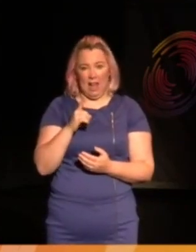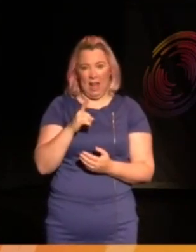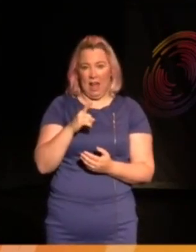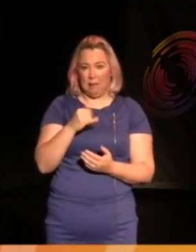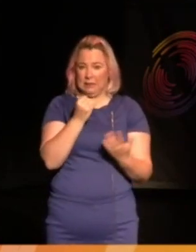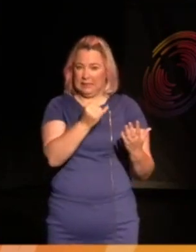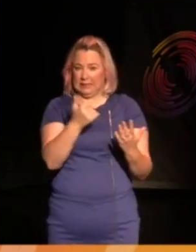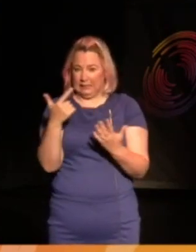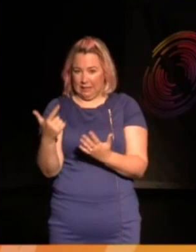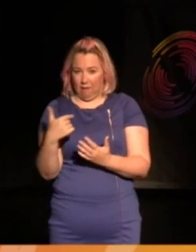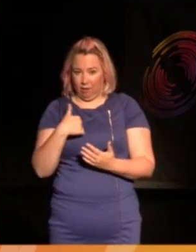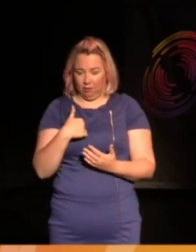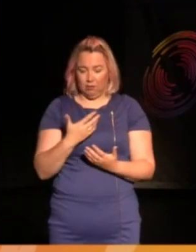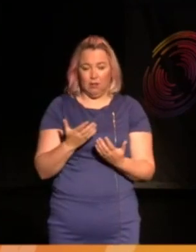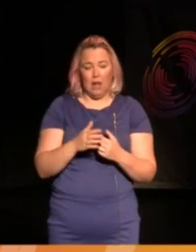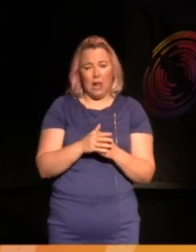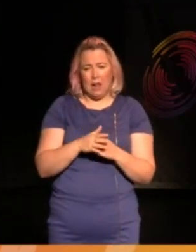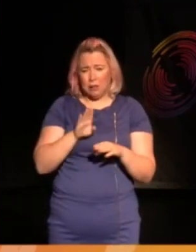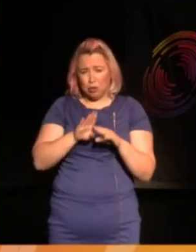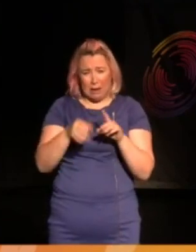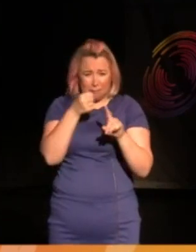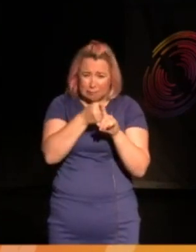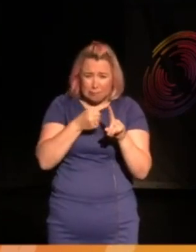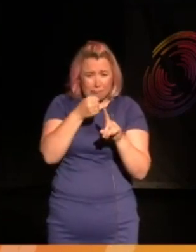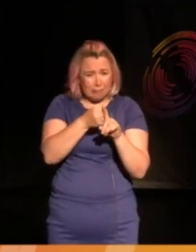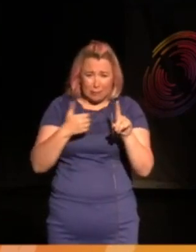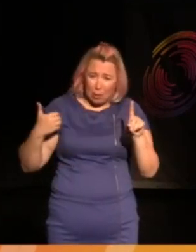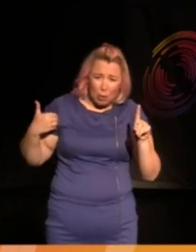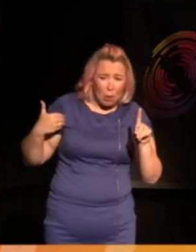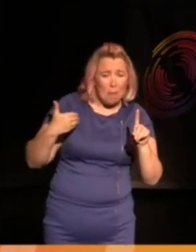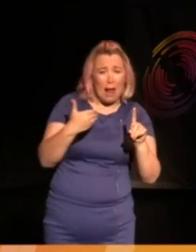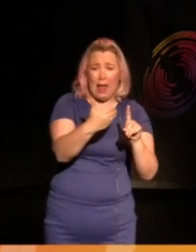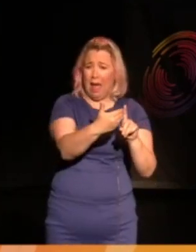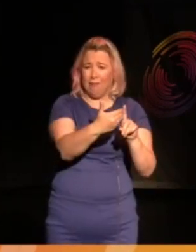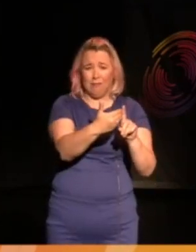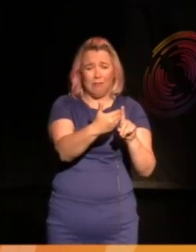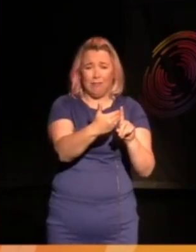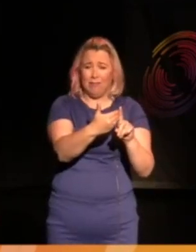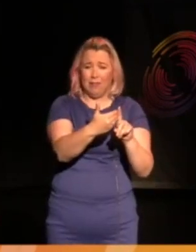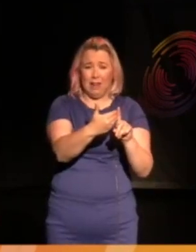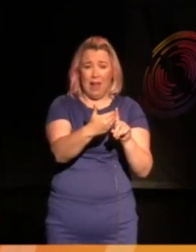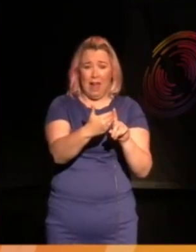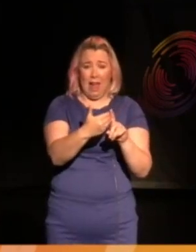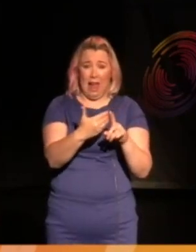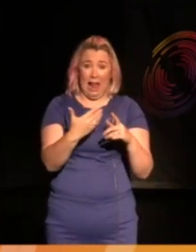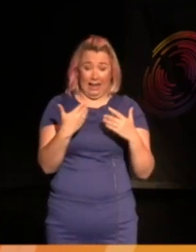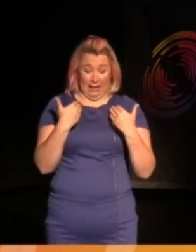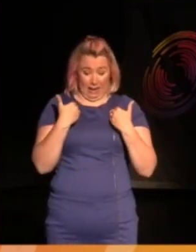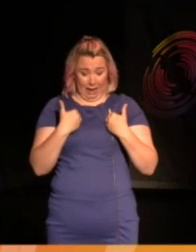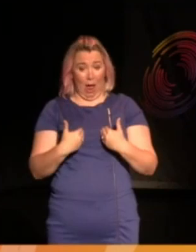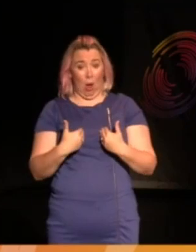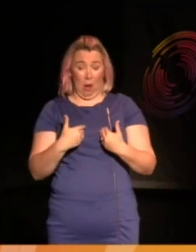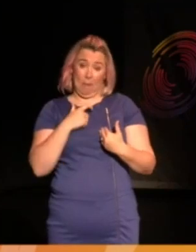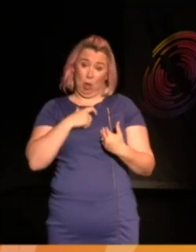trying to be a change maker all my life, and I'm only realizing that I'm mortal now. And I'm thinking, okay,